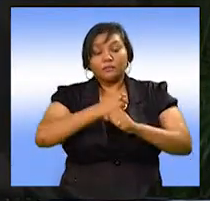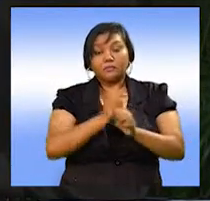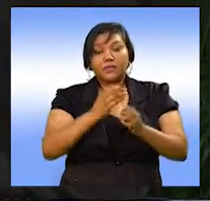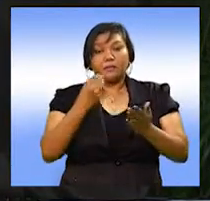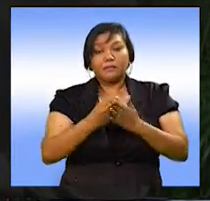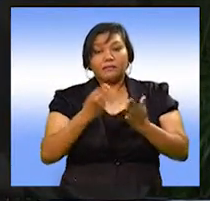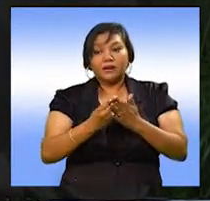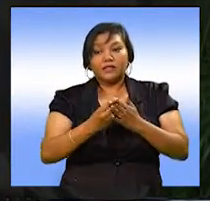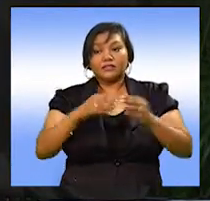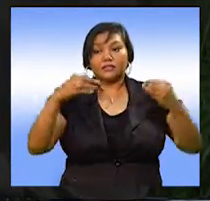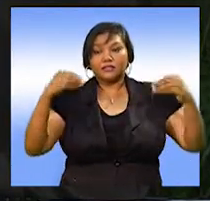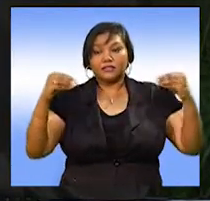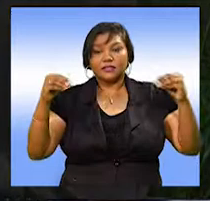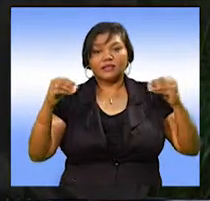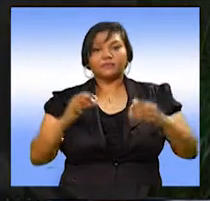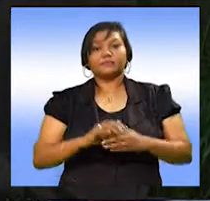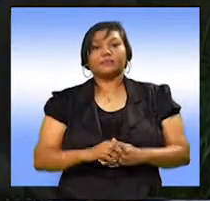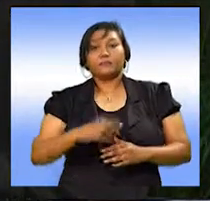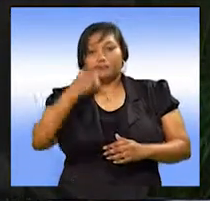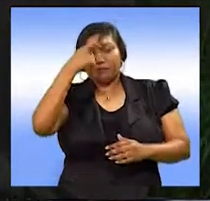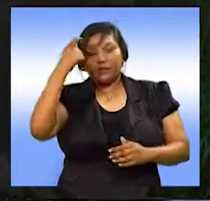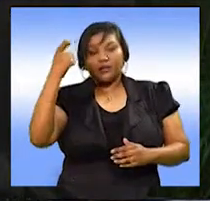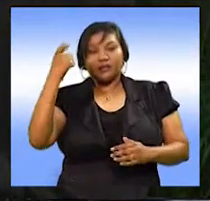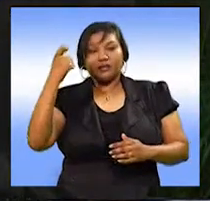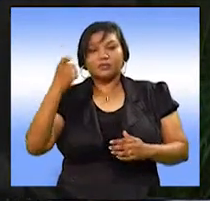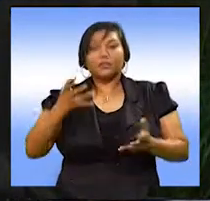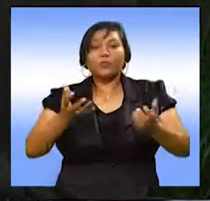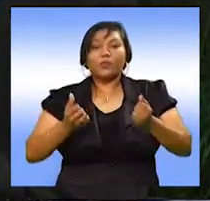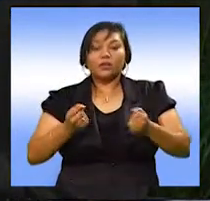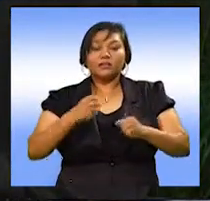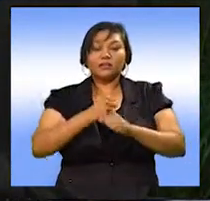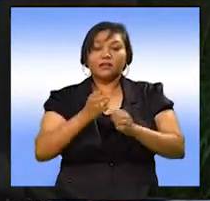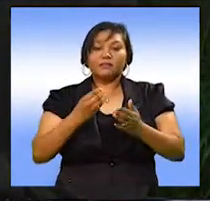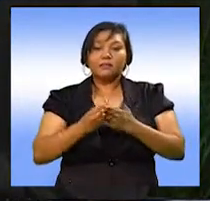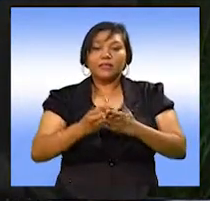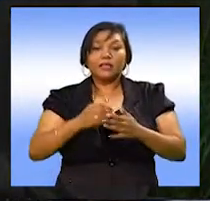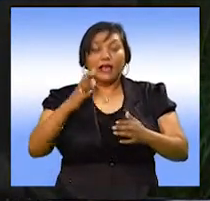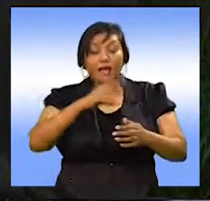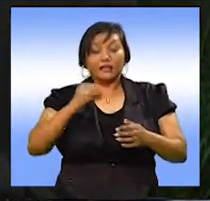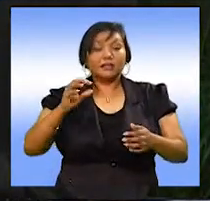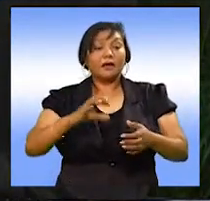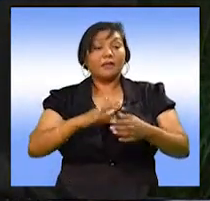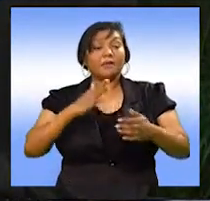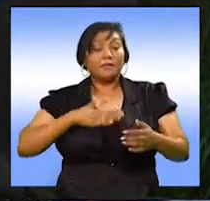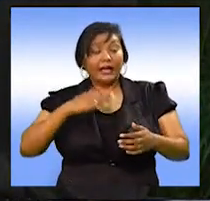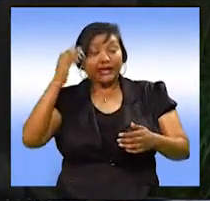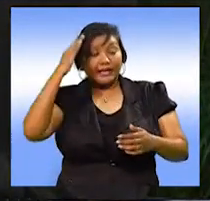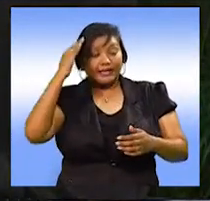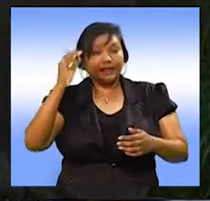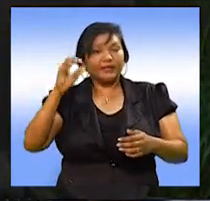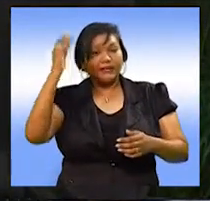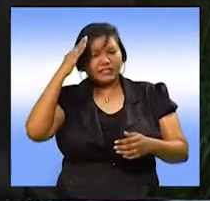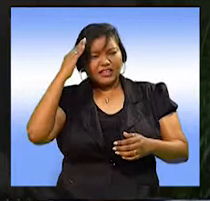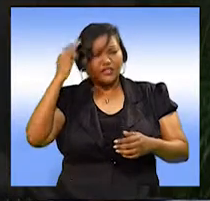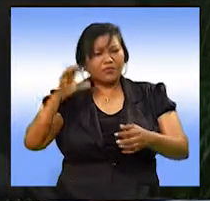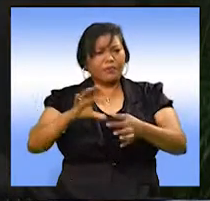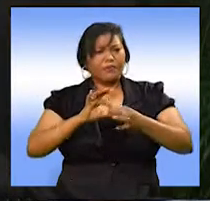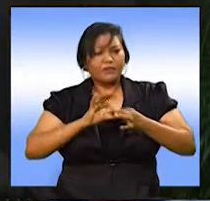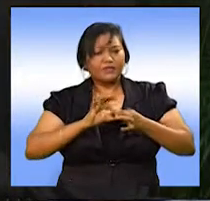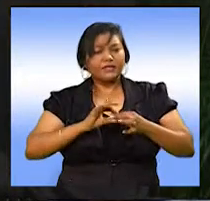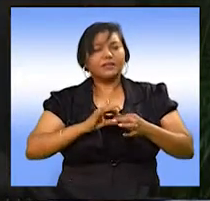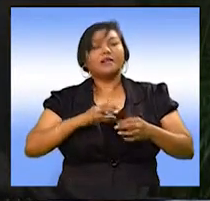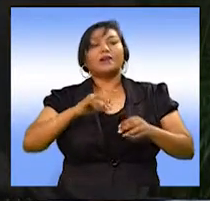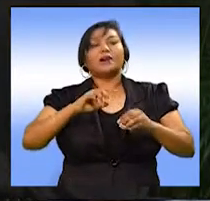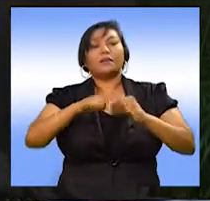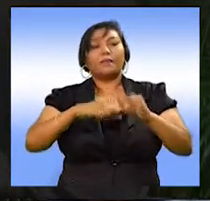terms, shop it, because you would want to make money from it, and intellectual property is all about making money, and because